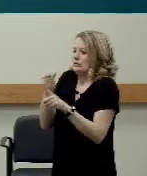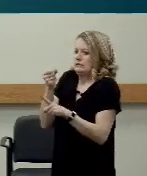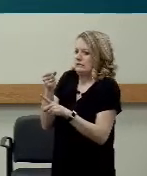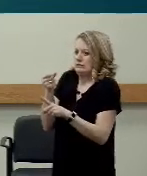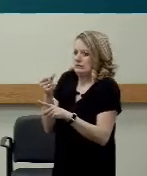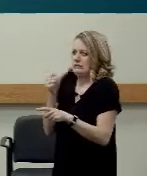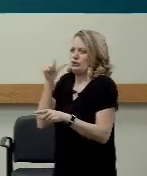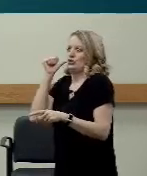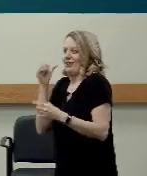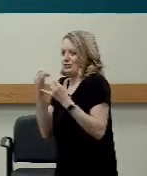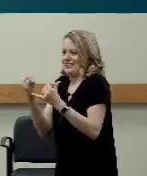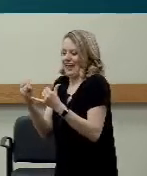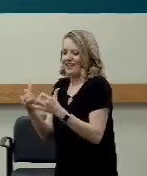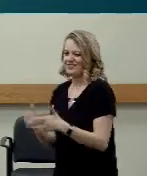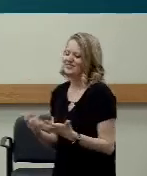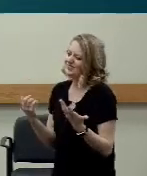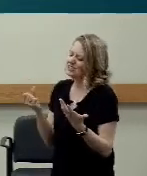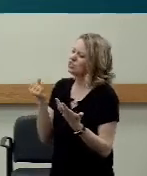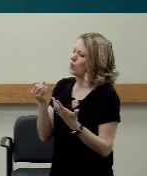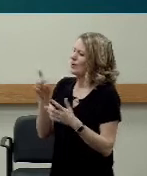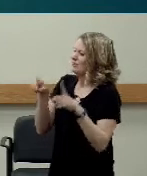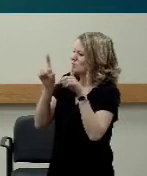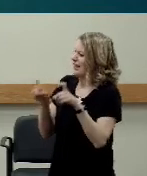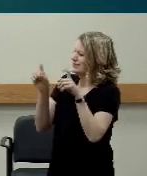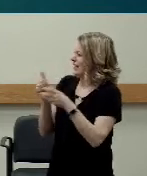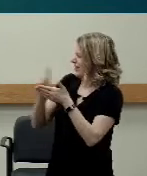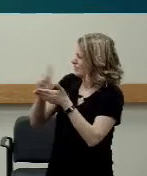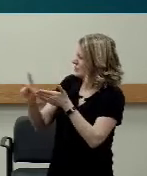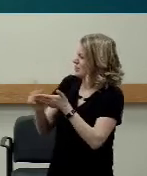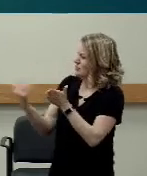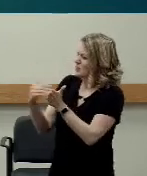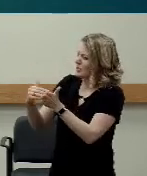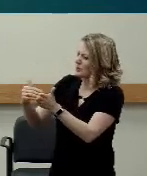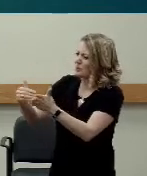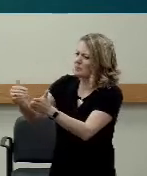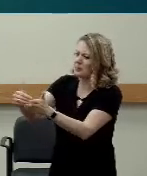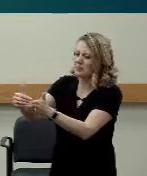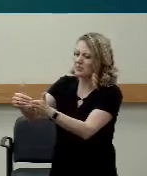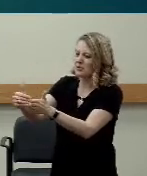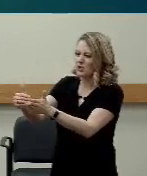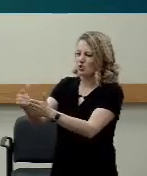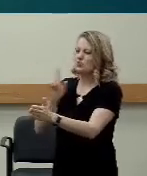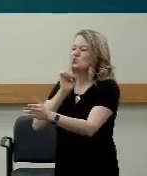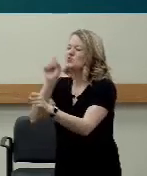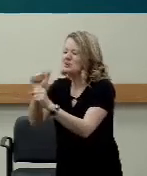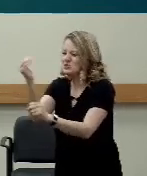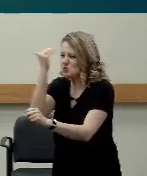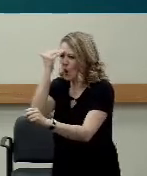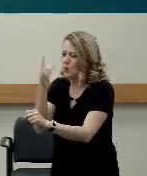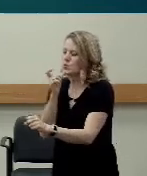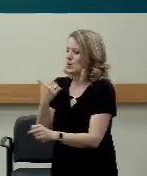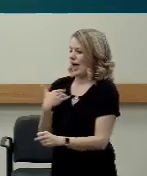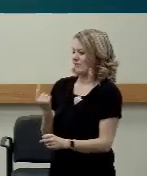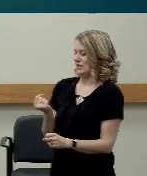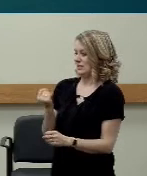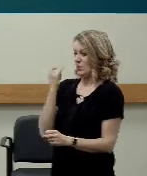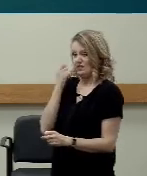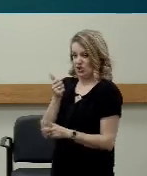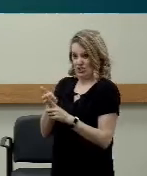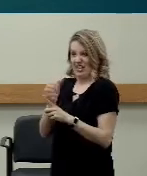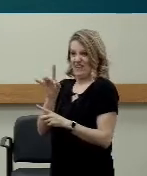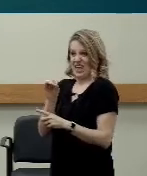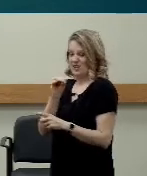days. So you would need a test every week or two to really see who has it, and if you're one of those 80%